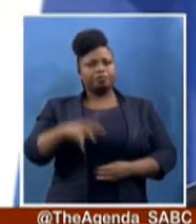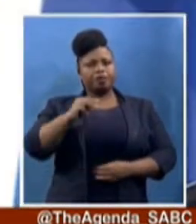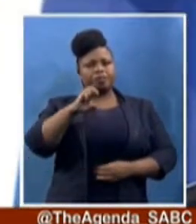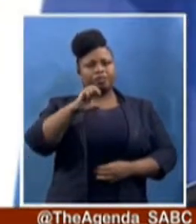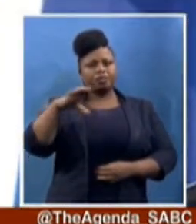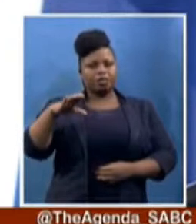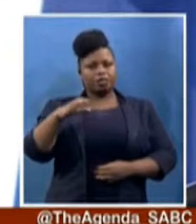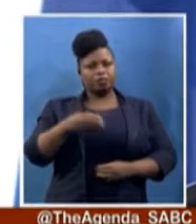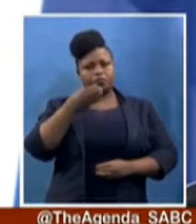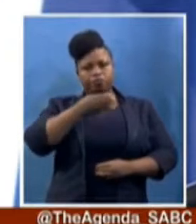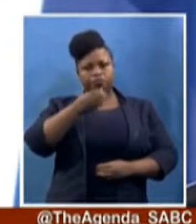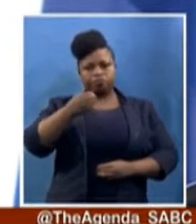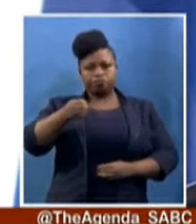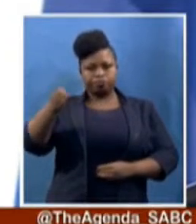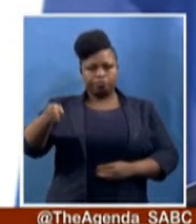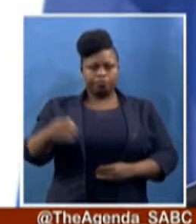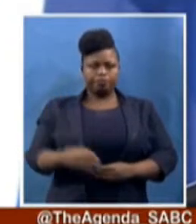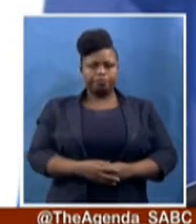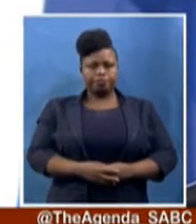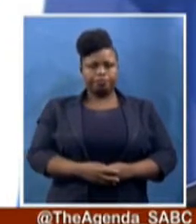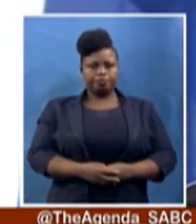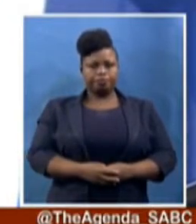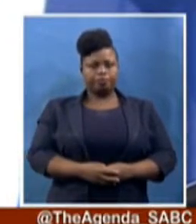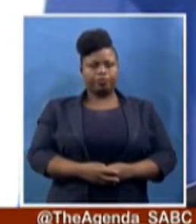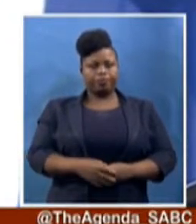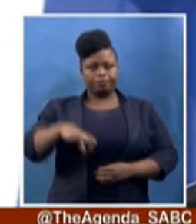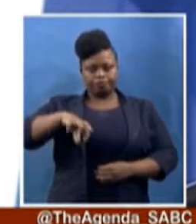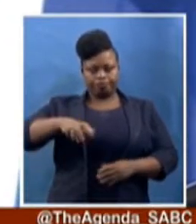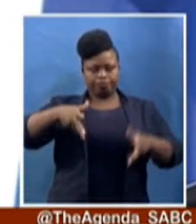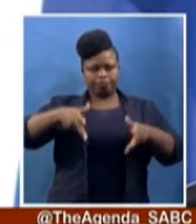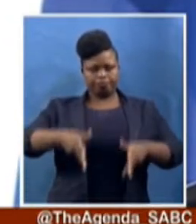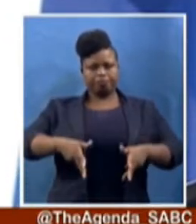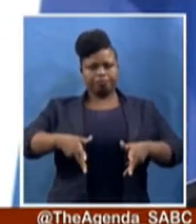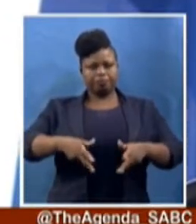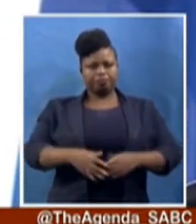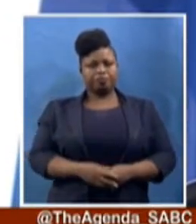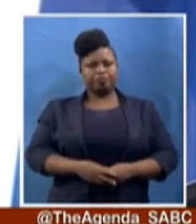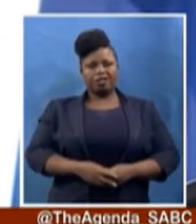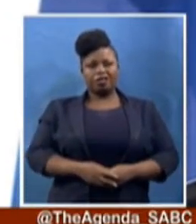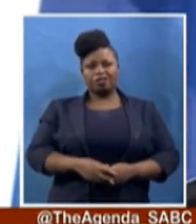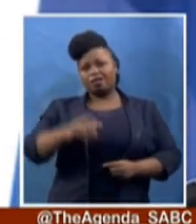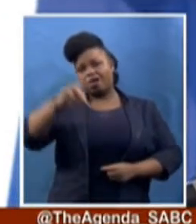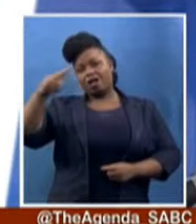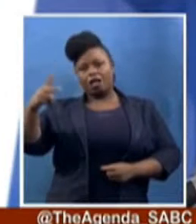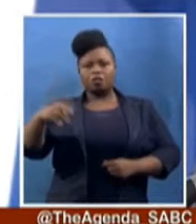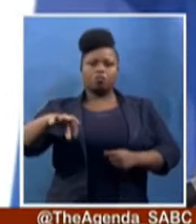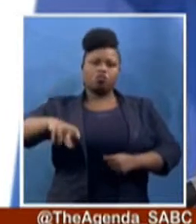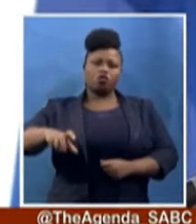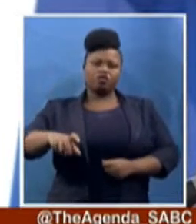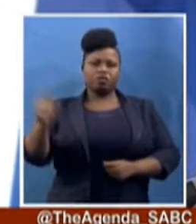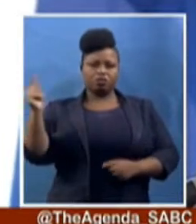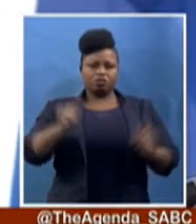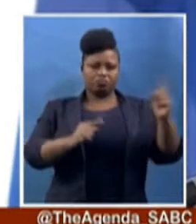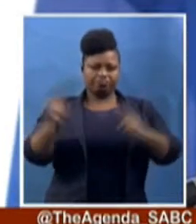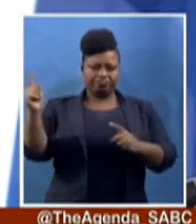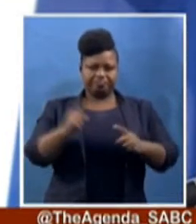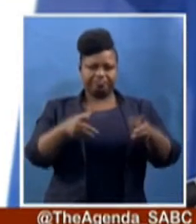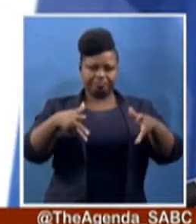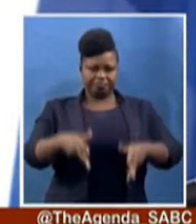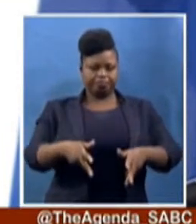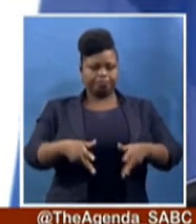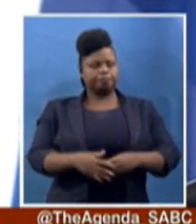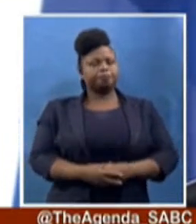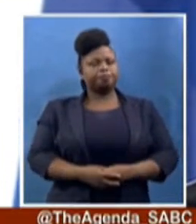in our province here and from elsewhere, other provinces, the Deputy Speaker of